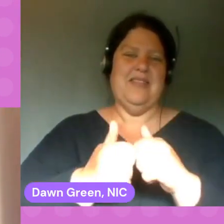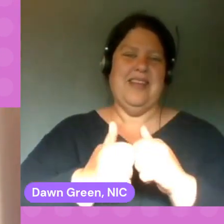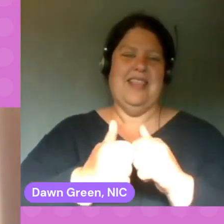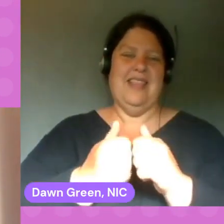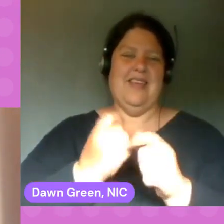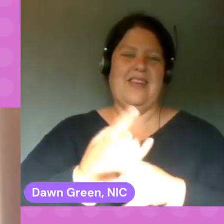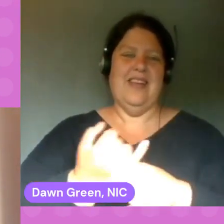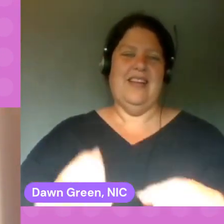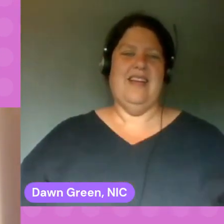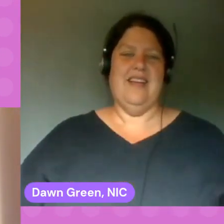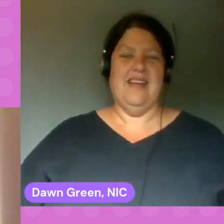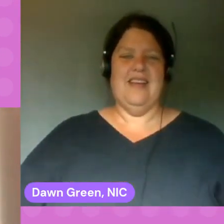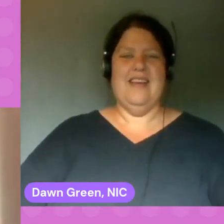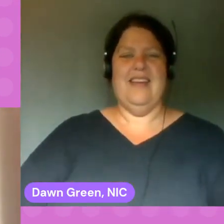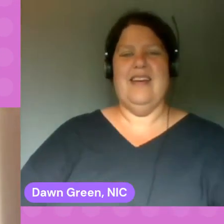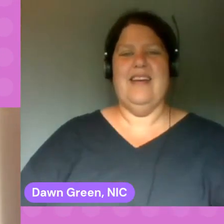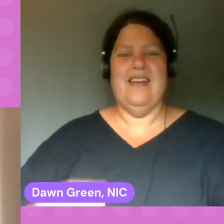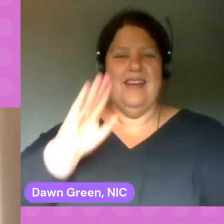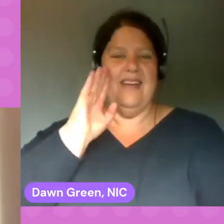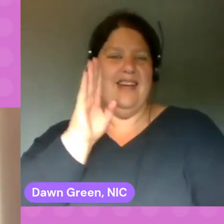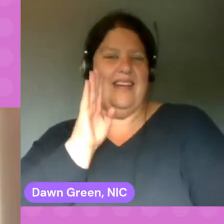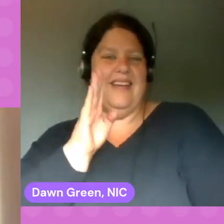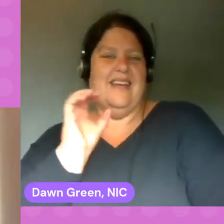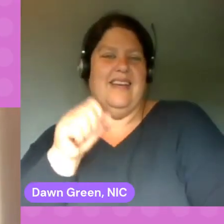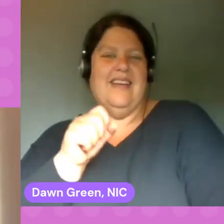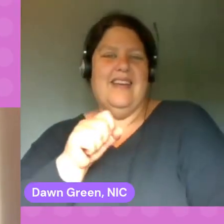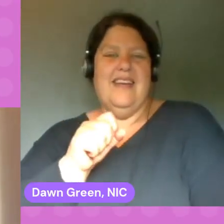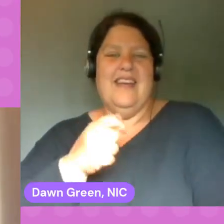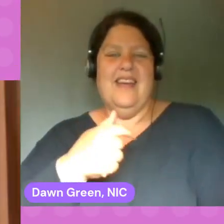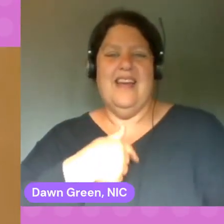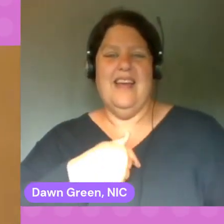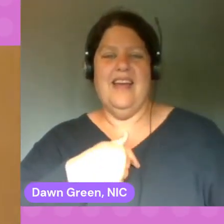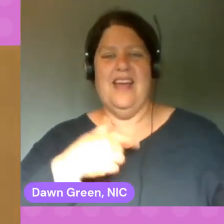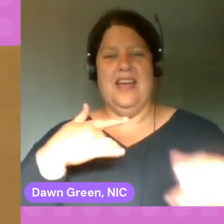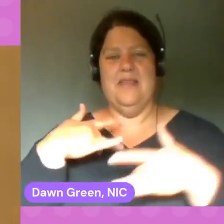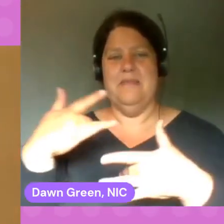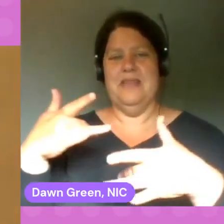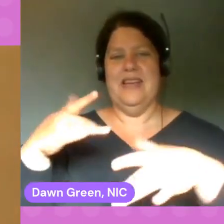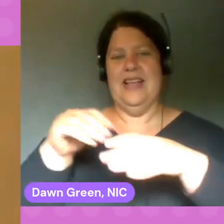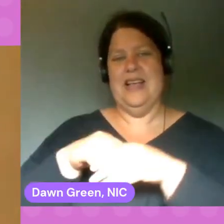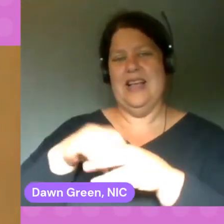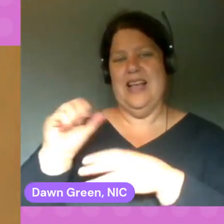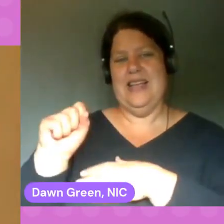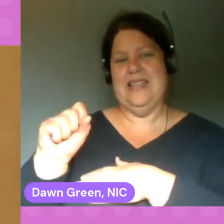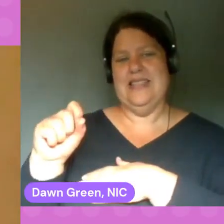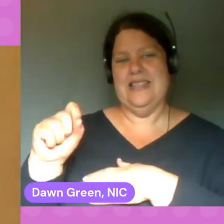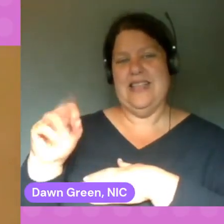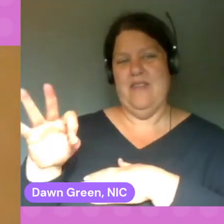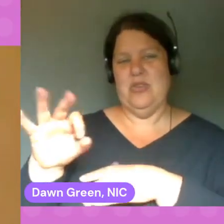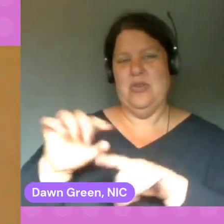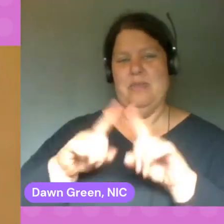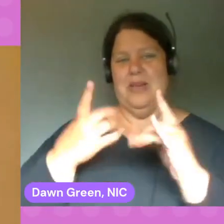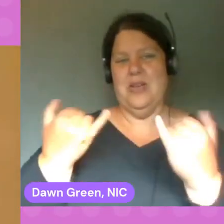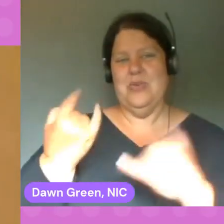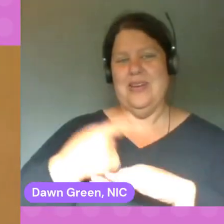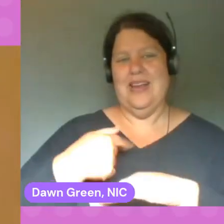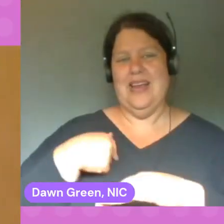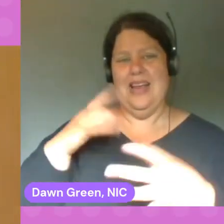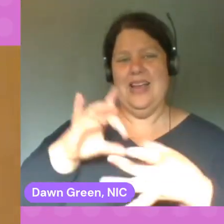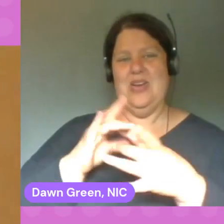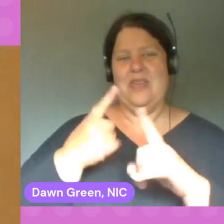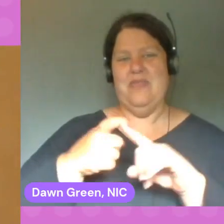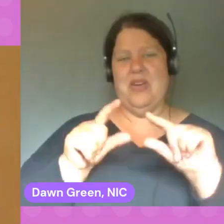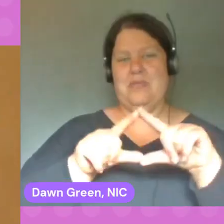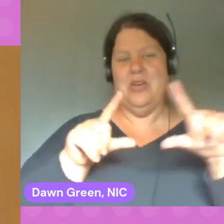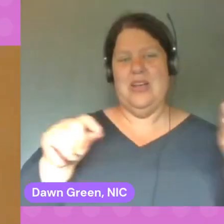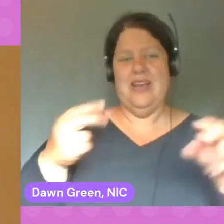time. Yeah. Hi, Ryan. Yeah, I'm usually in San Francisco, but today I'm connecting from Japan. My